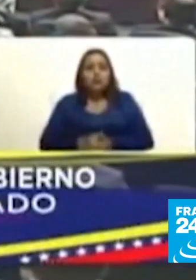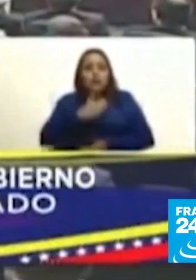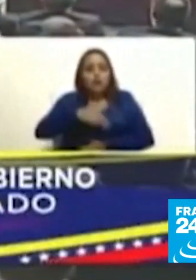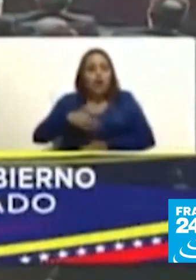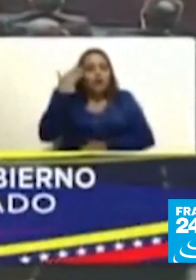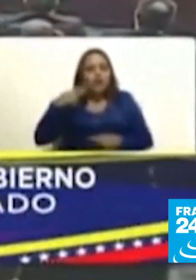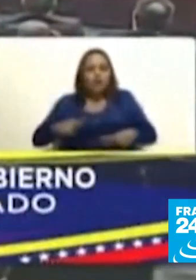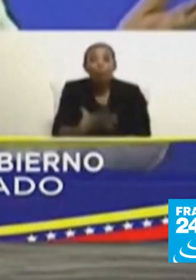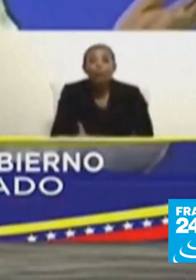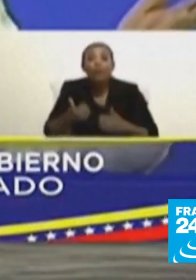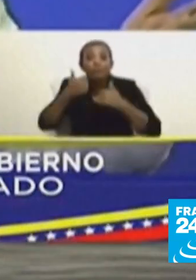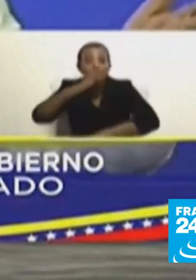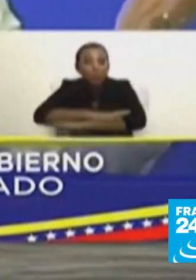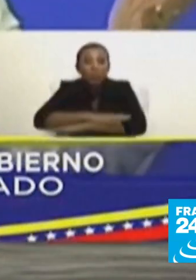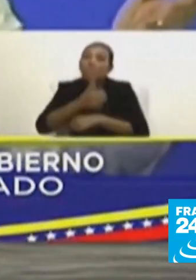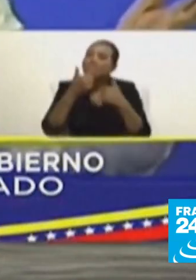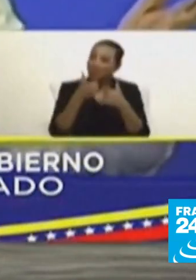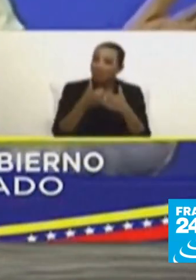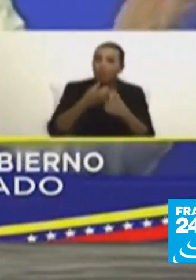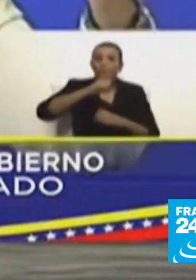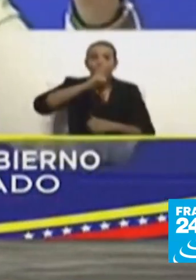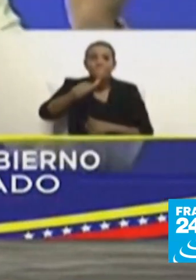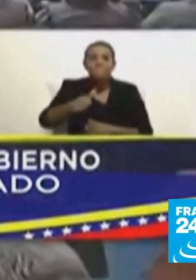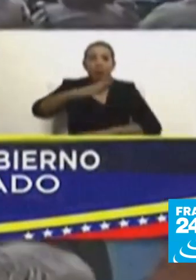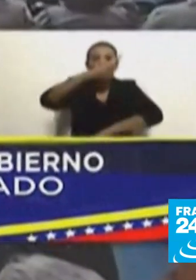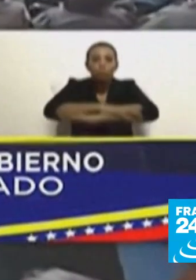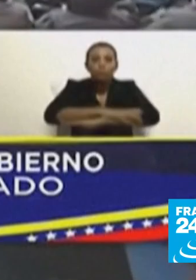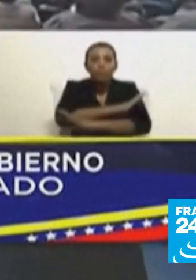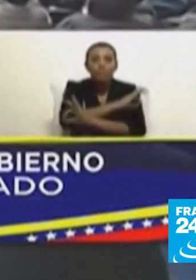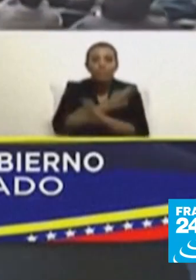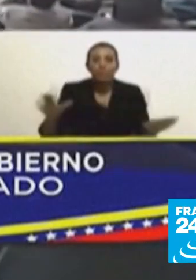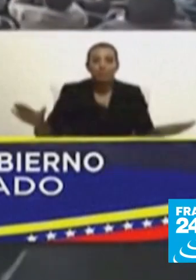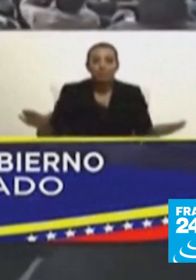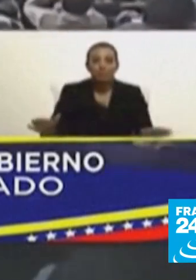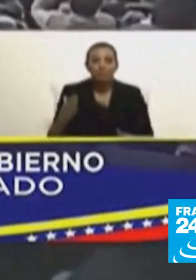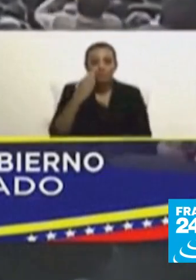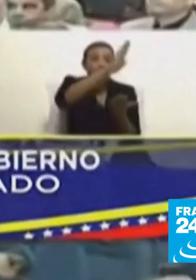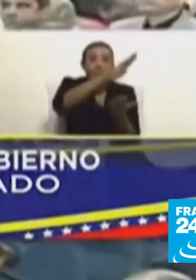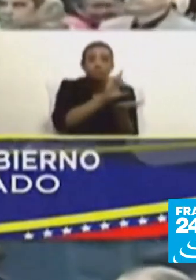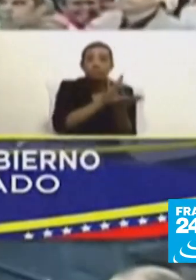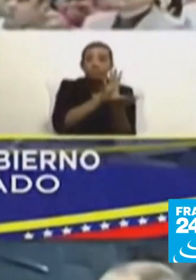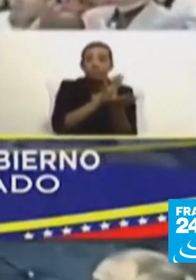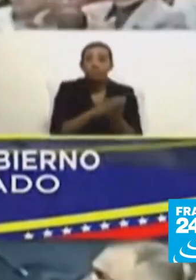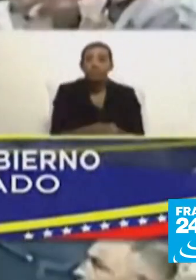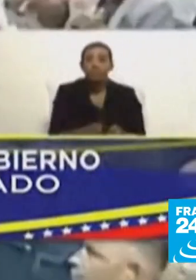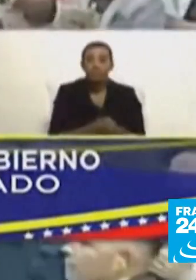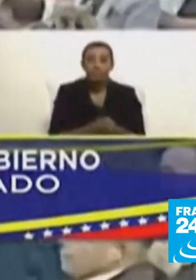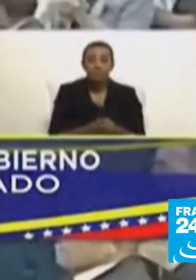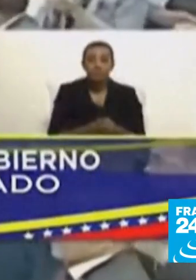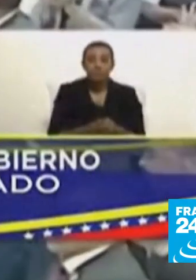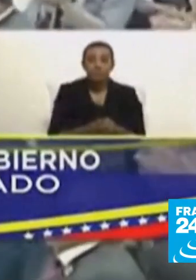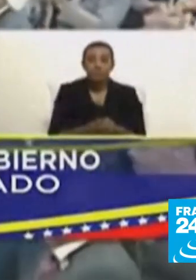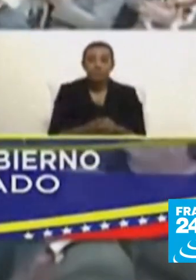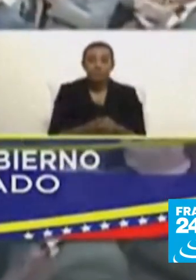President Maduro stood in front of a galvanized government pledging to launch Venezuelan oil and mine development in the oil-rich region